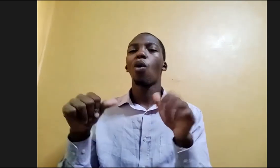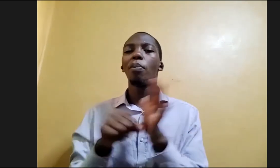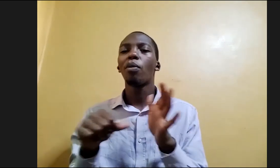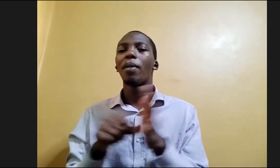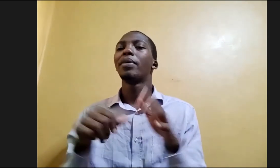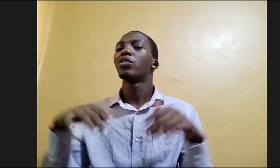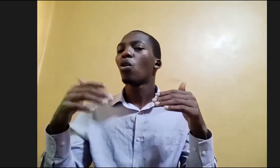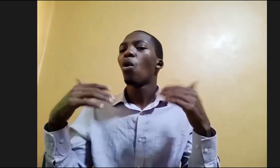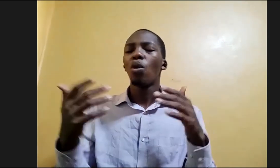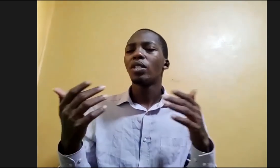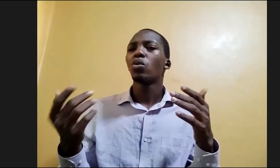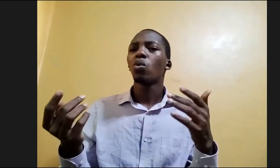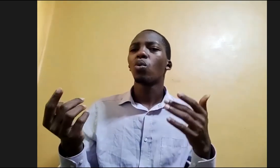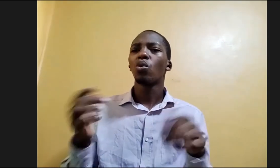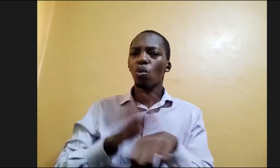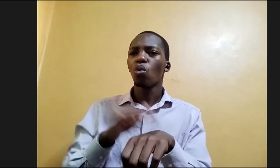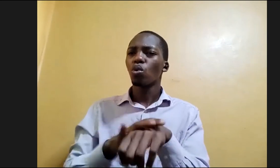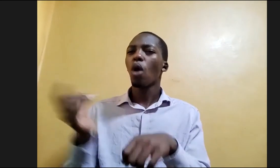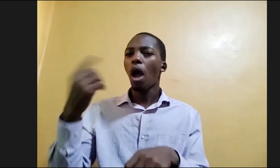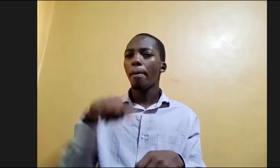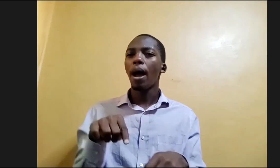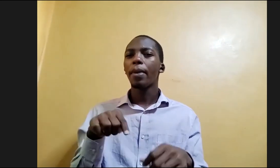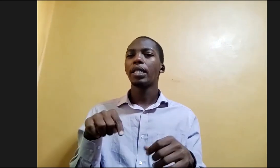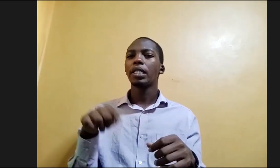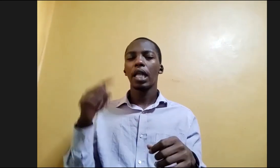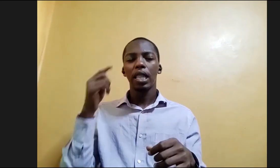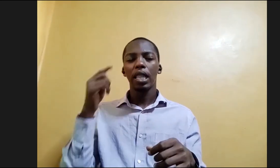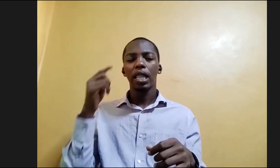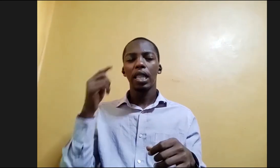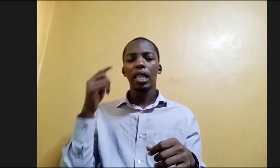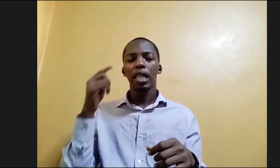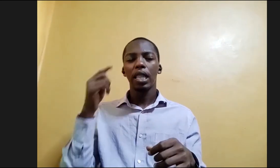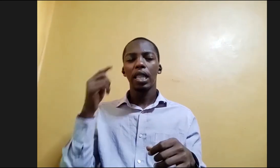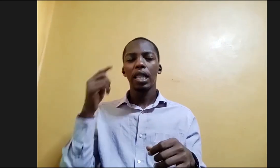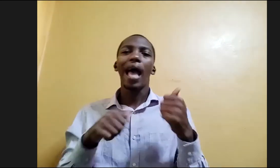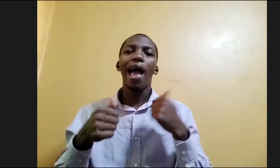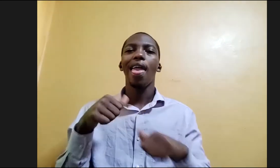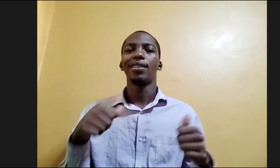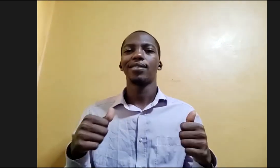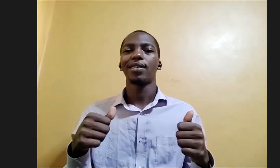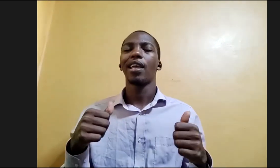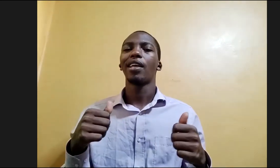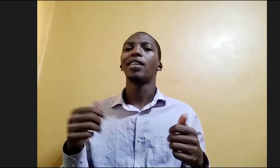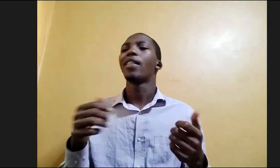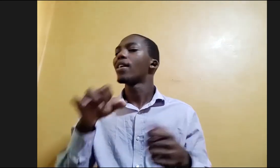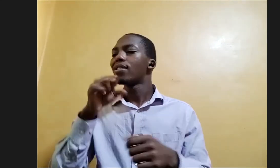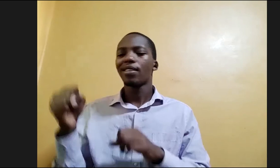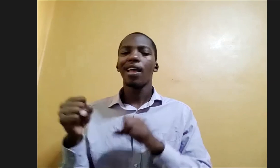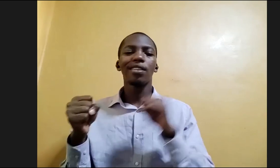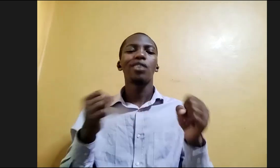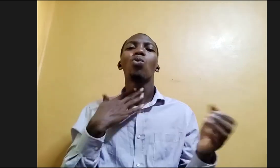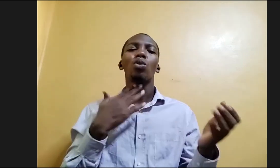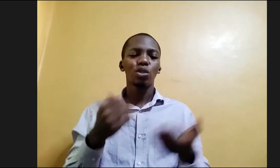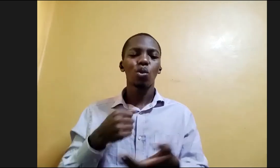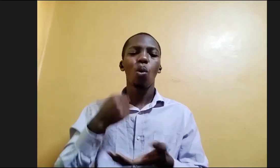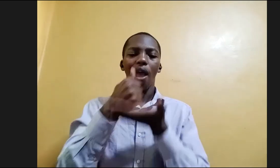with really some scientific or from CIRAD is able also probably to help also the sectors, and then to come to the commission